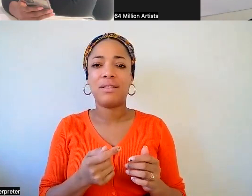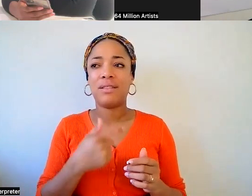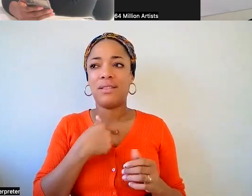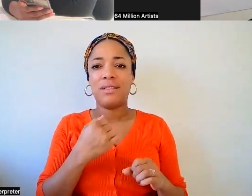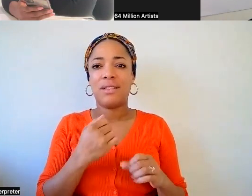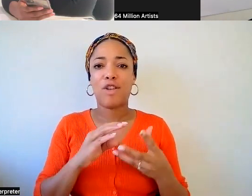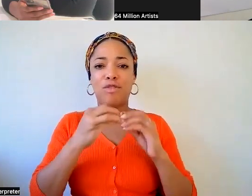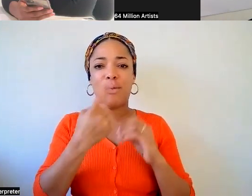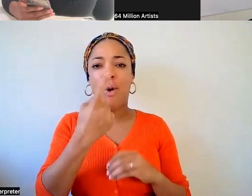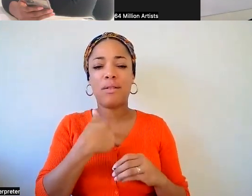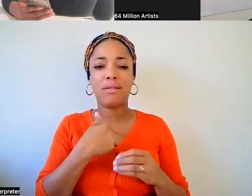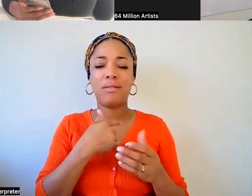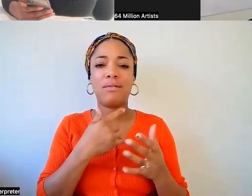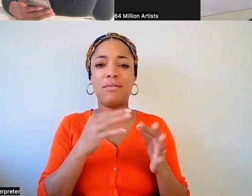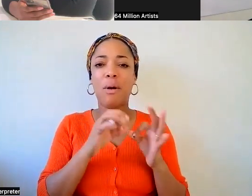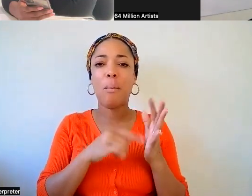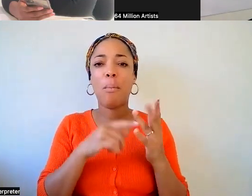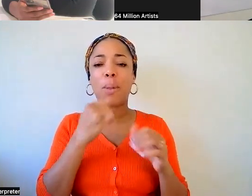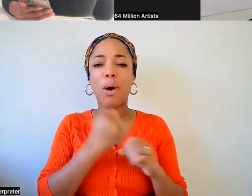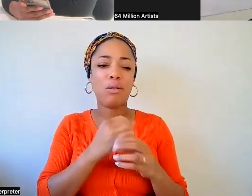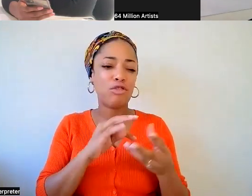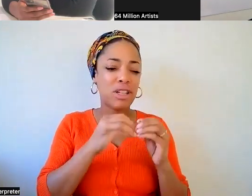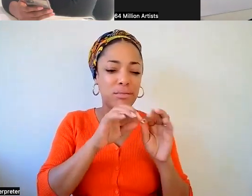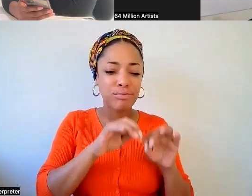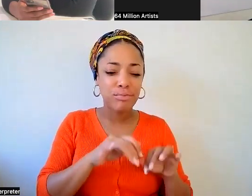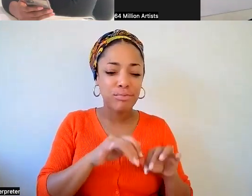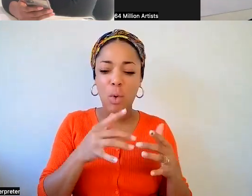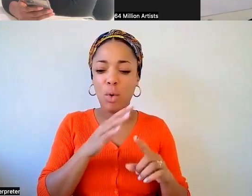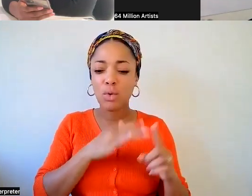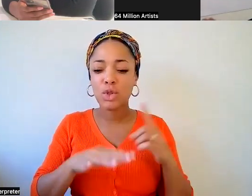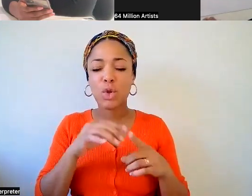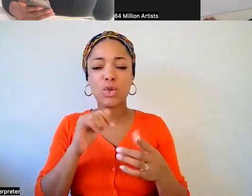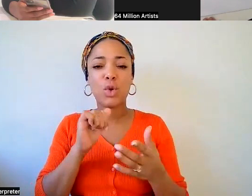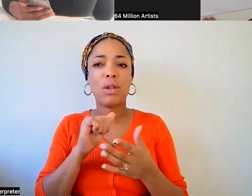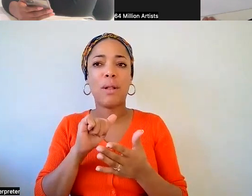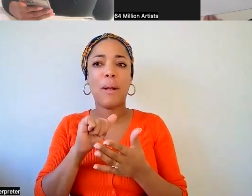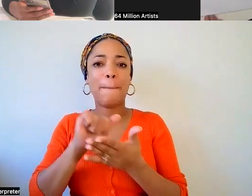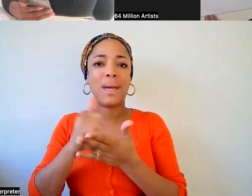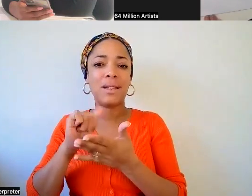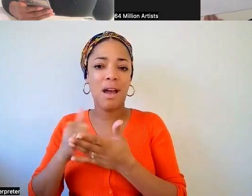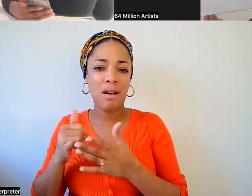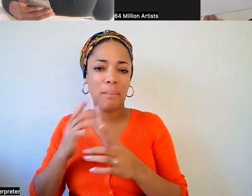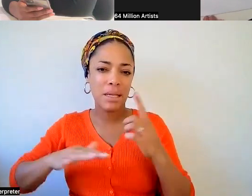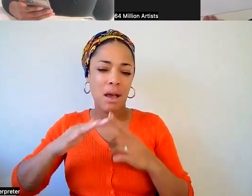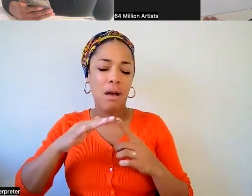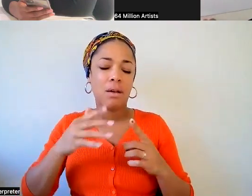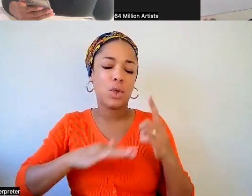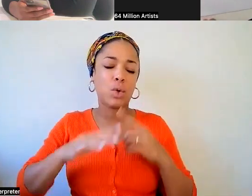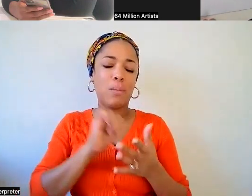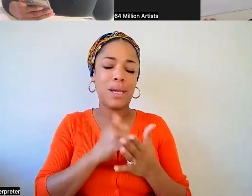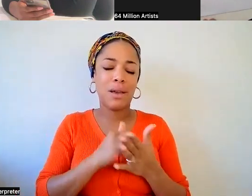I do a blog, and you can just put a poem up, or you can do it on social media with your parents, that is, be careful. And so, or